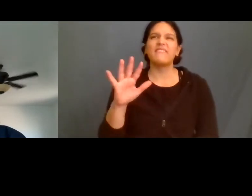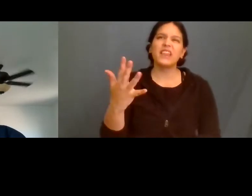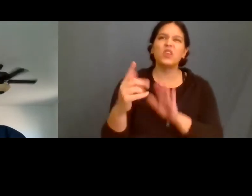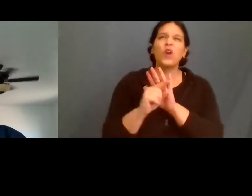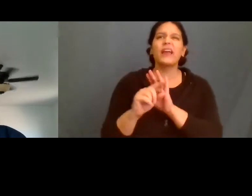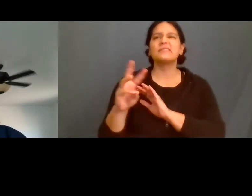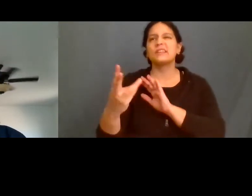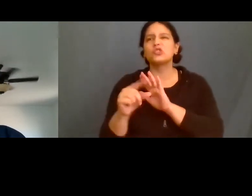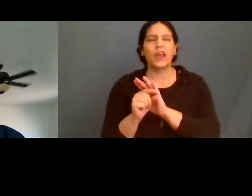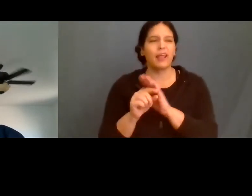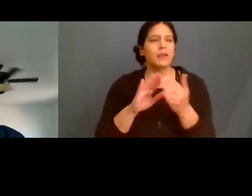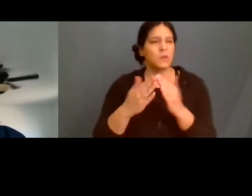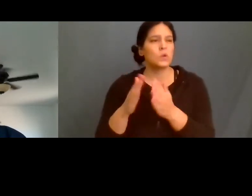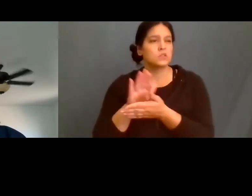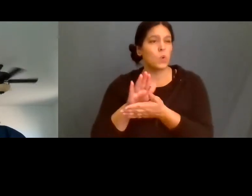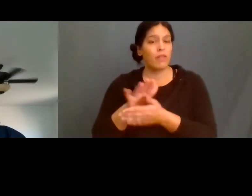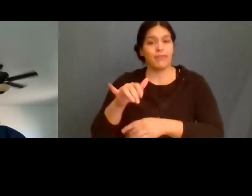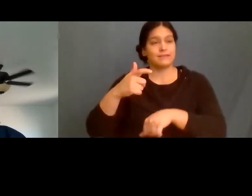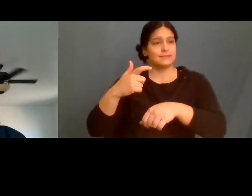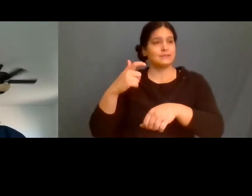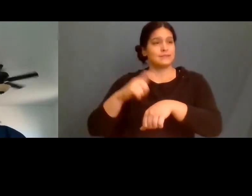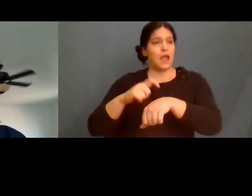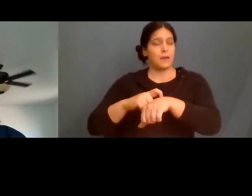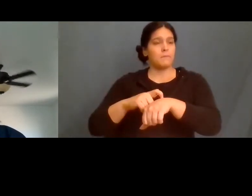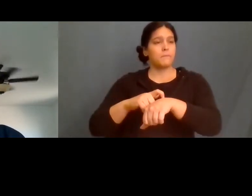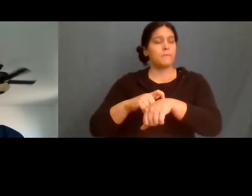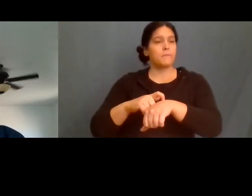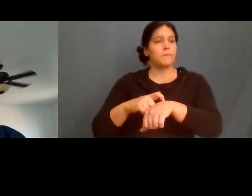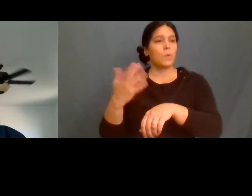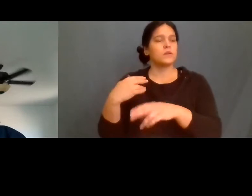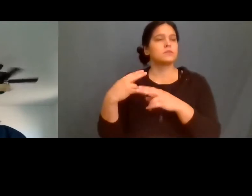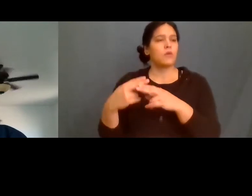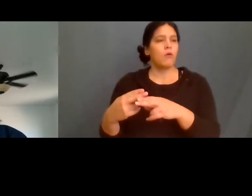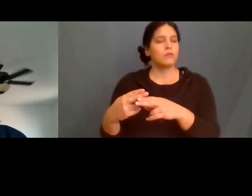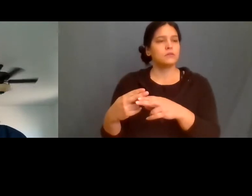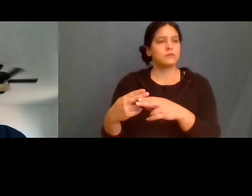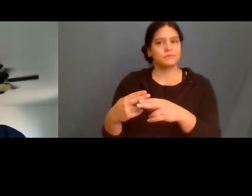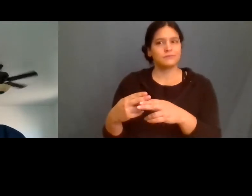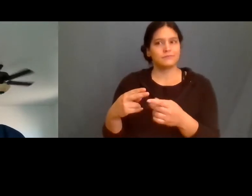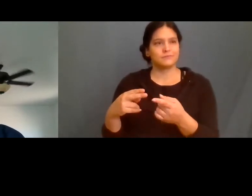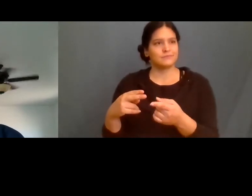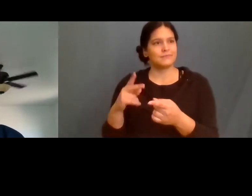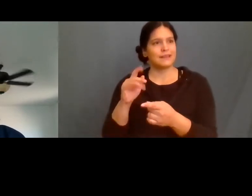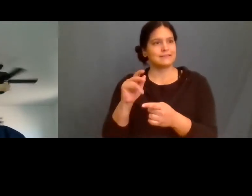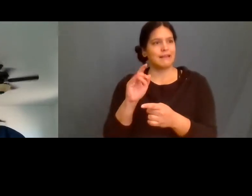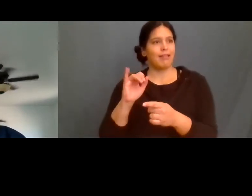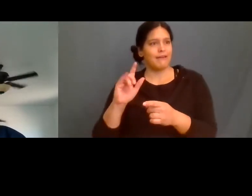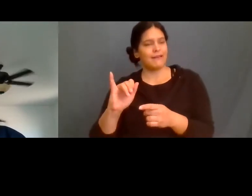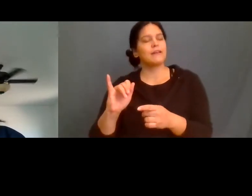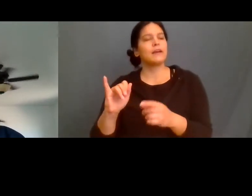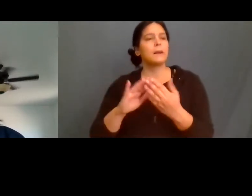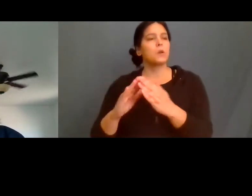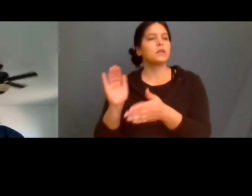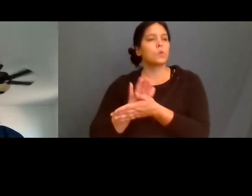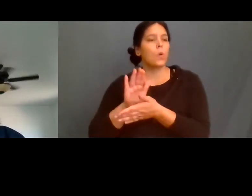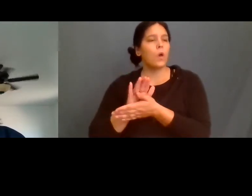the community school. At the time, it was called Kitsila Community School. And I remember the principal, Dan,